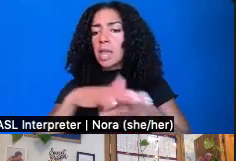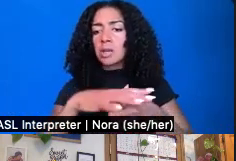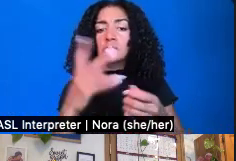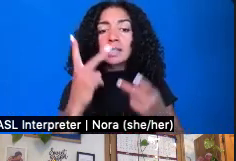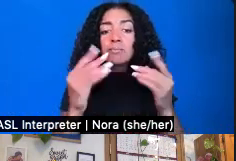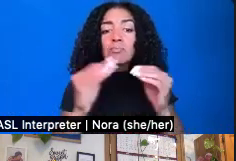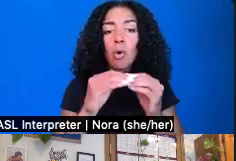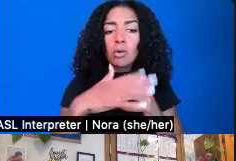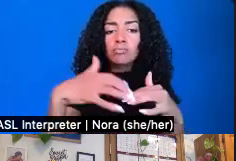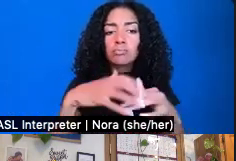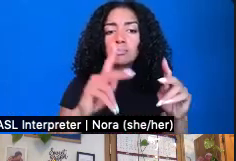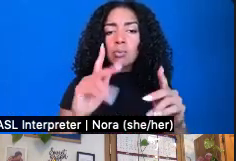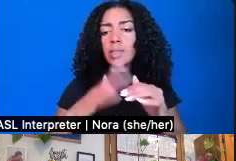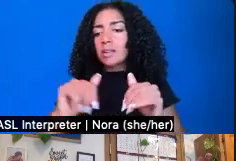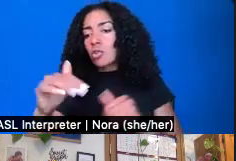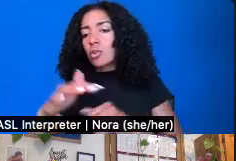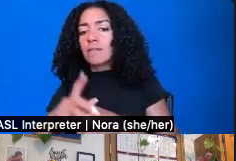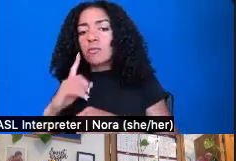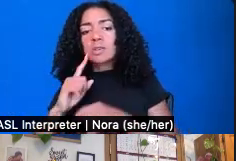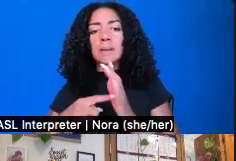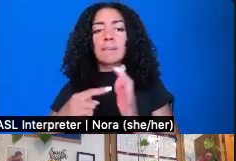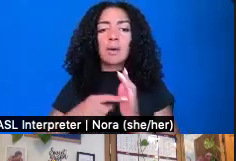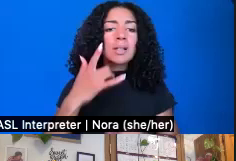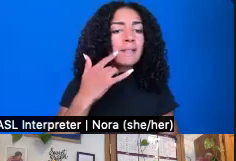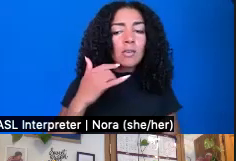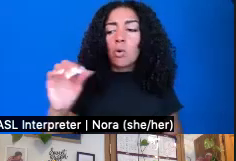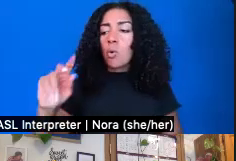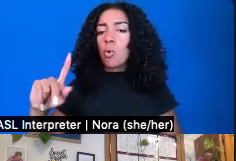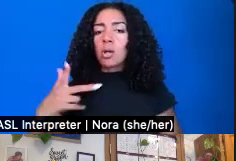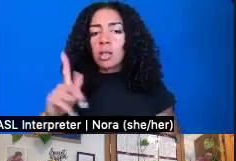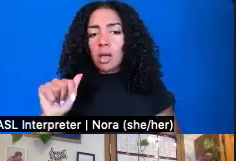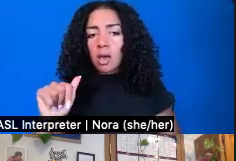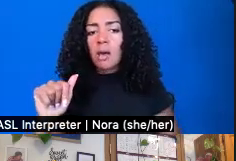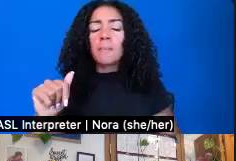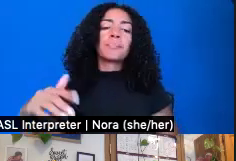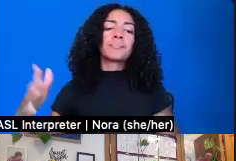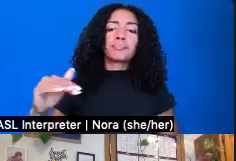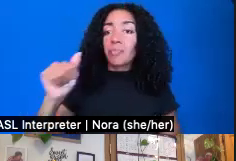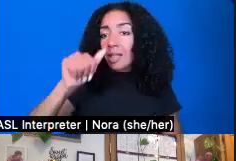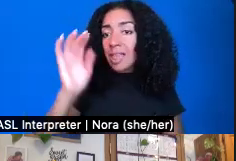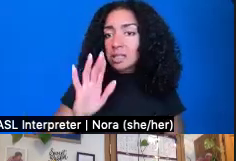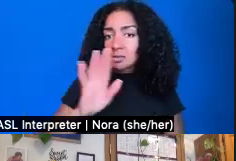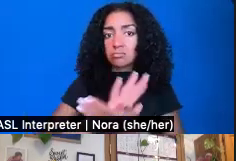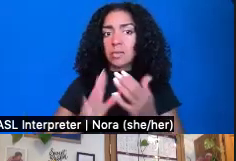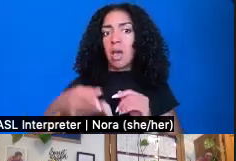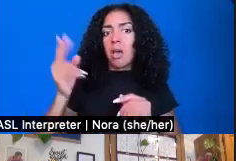For example, Oklahoma, California, Alaska, really high populations of Native folks, whereas in other states, it's not as